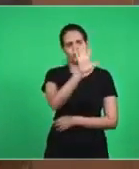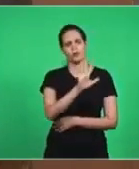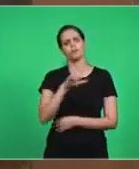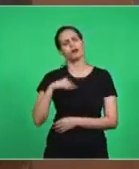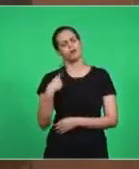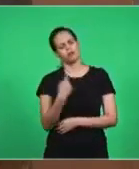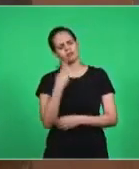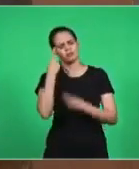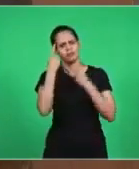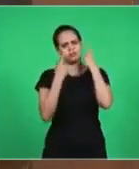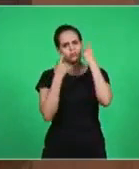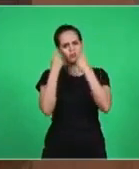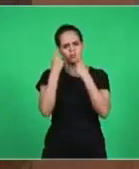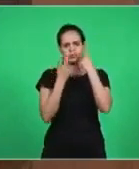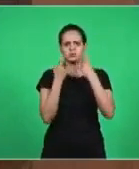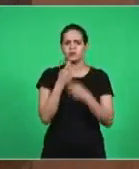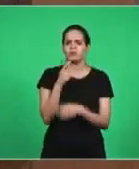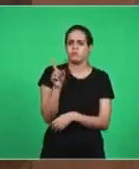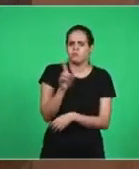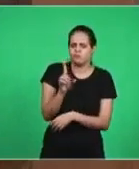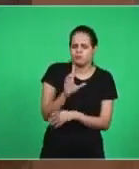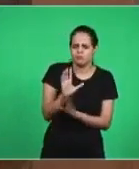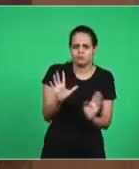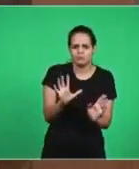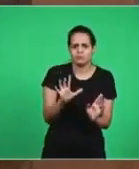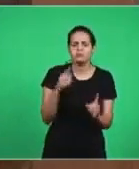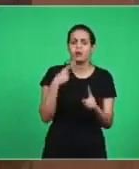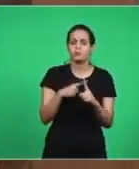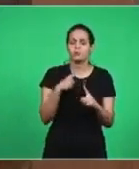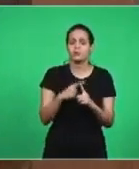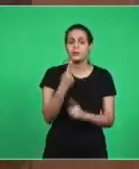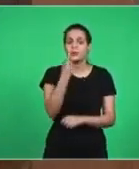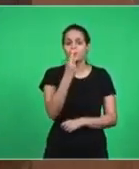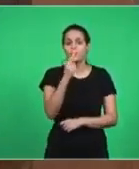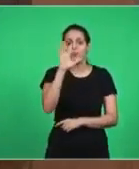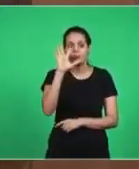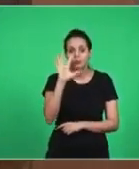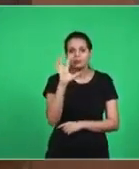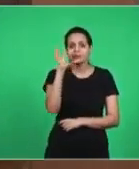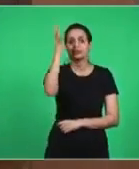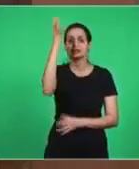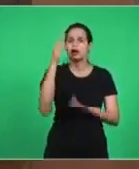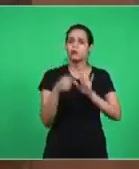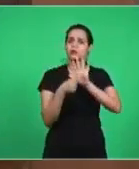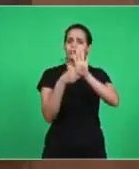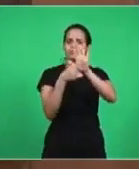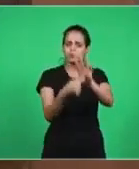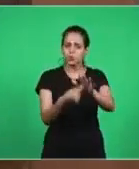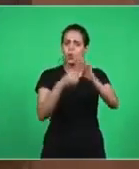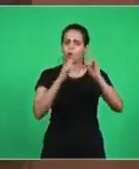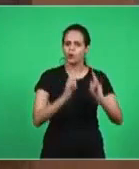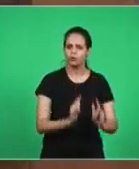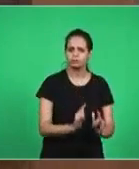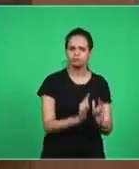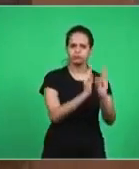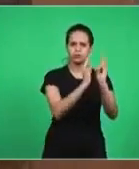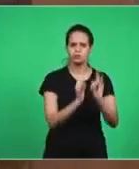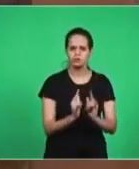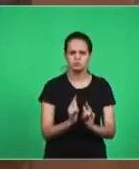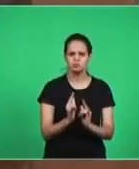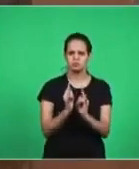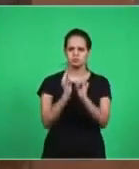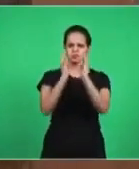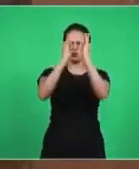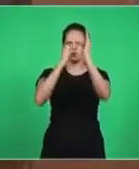and Europe. This is not our concern because, in fact, this was just one sign, as it was the